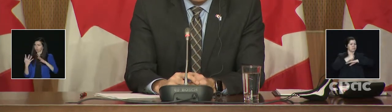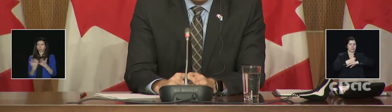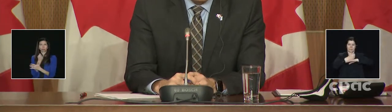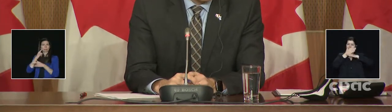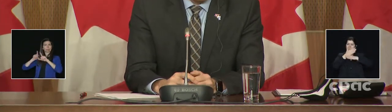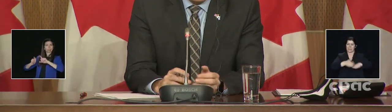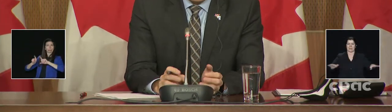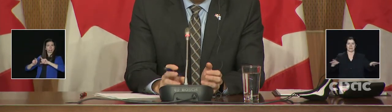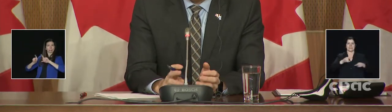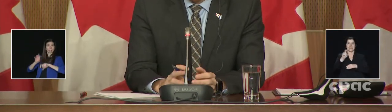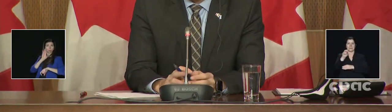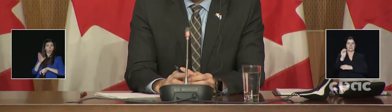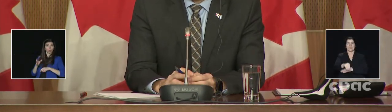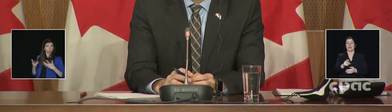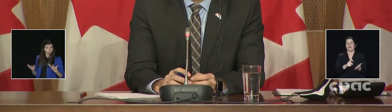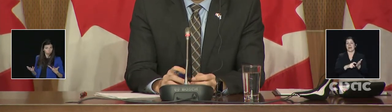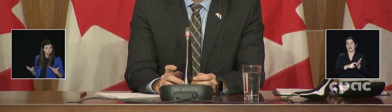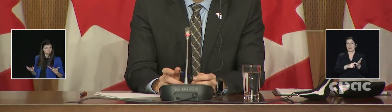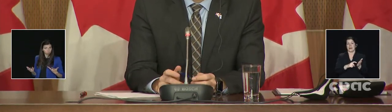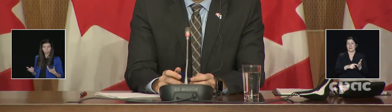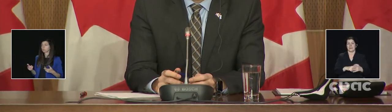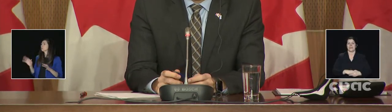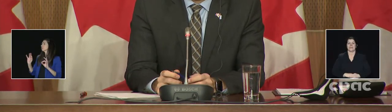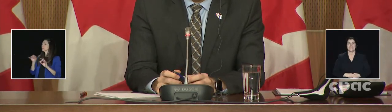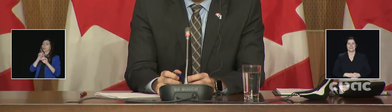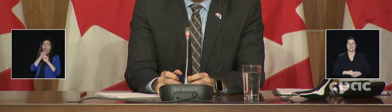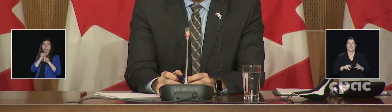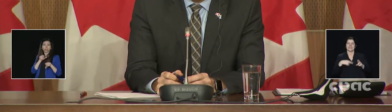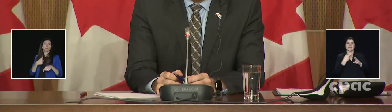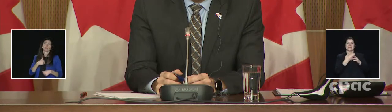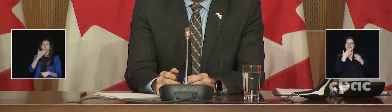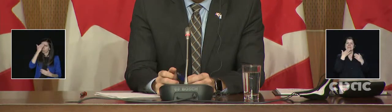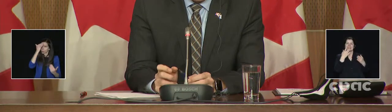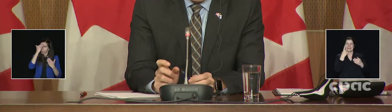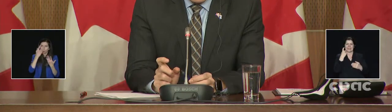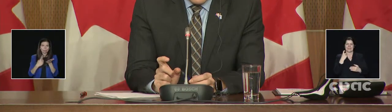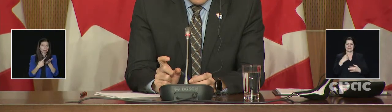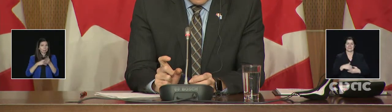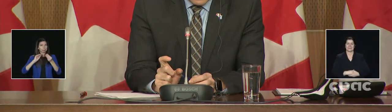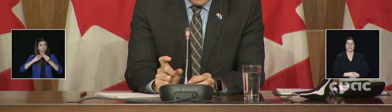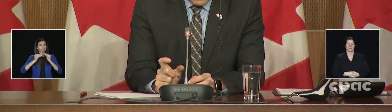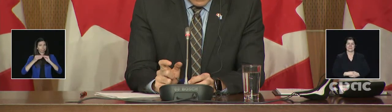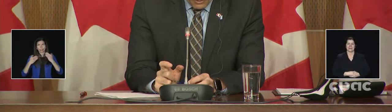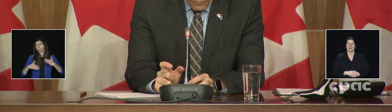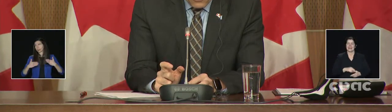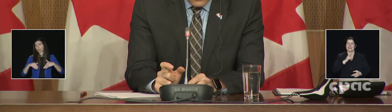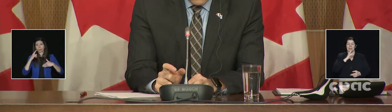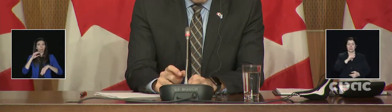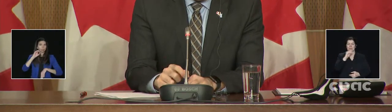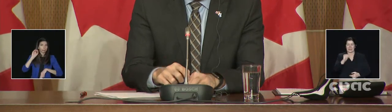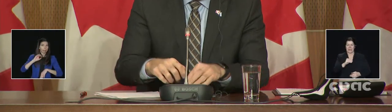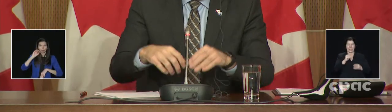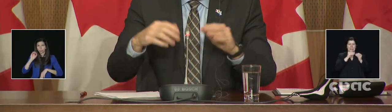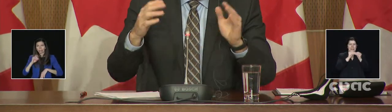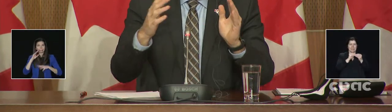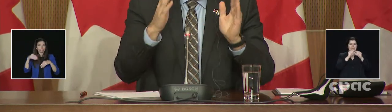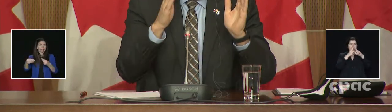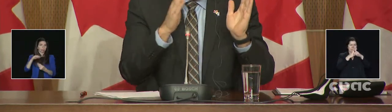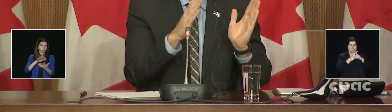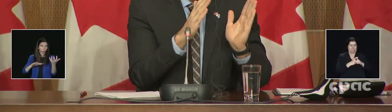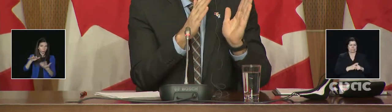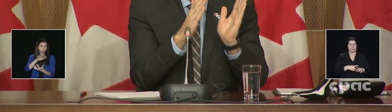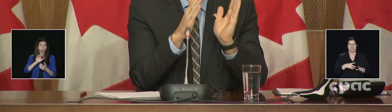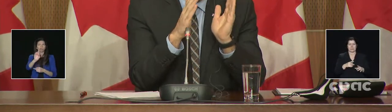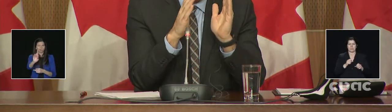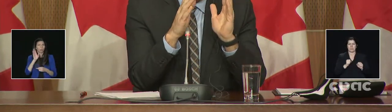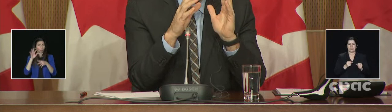you. And I understand that these percentages can be confusing. The overall, there are